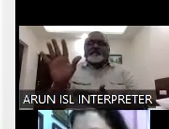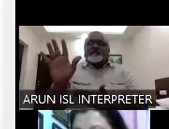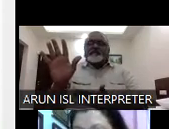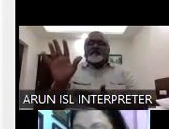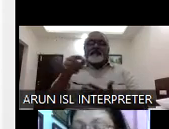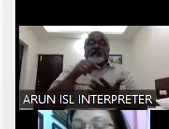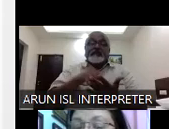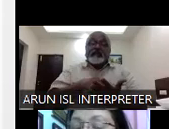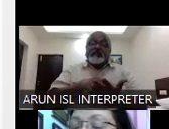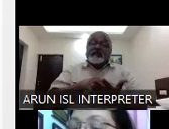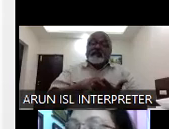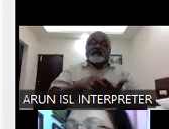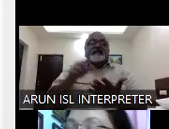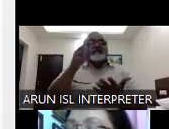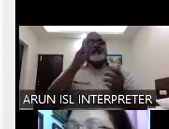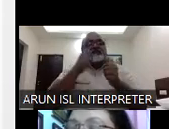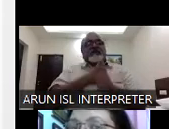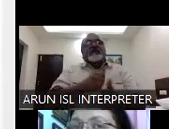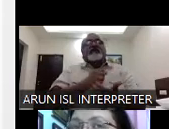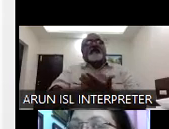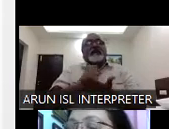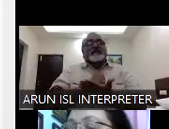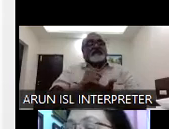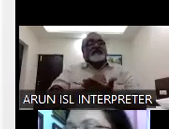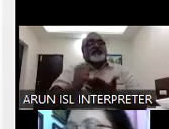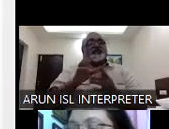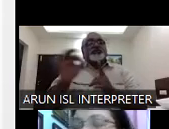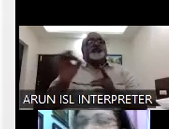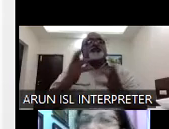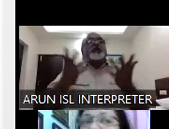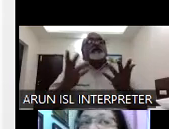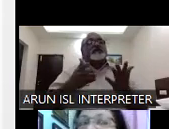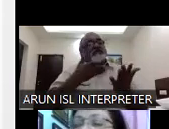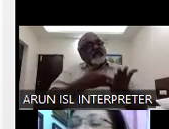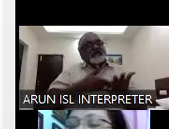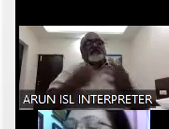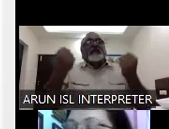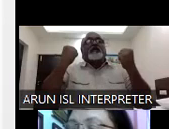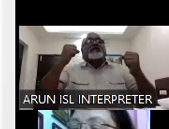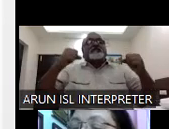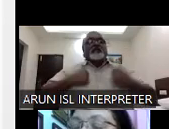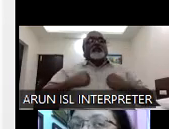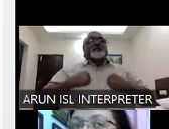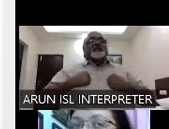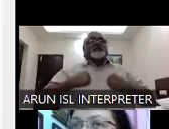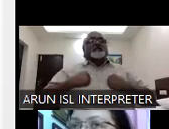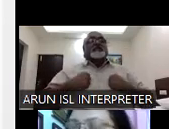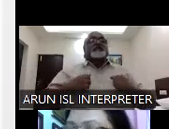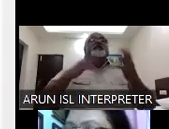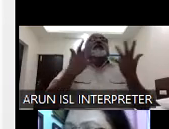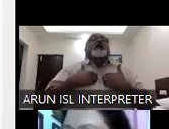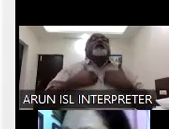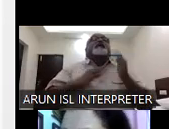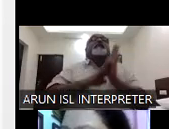what they practice. So the idea of development practice is you sensitize the powerful people that,